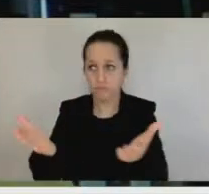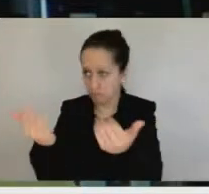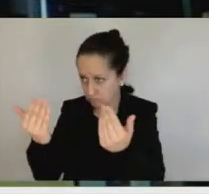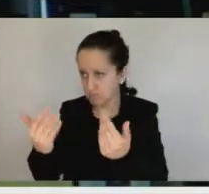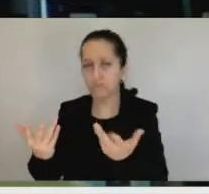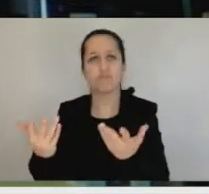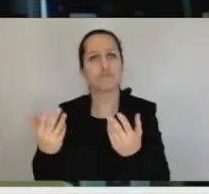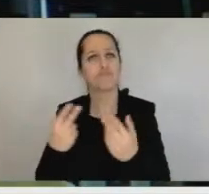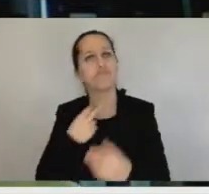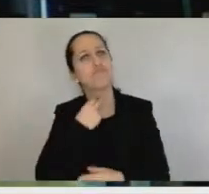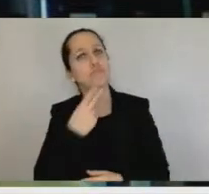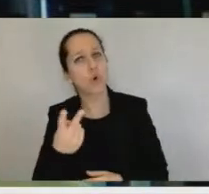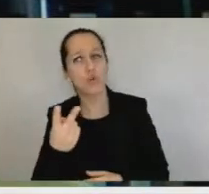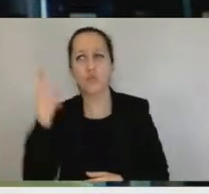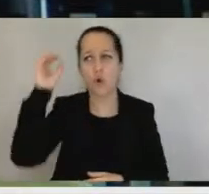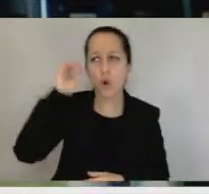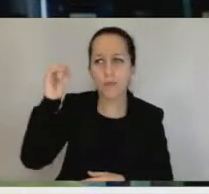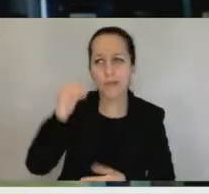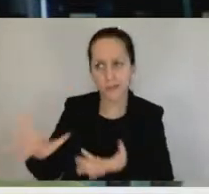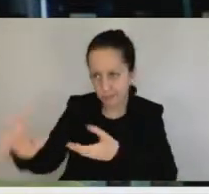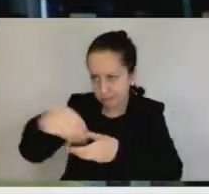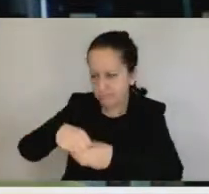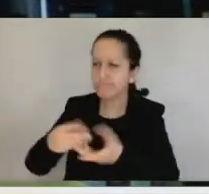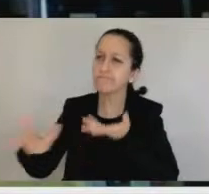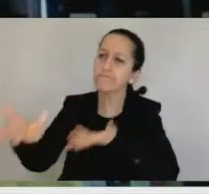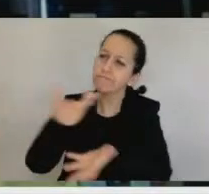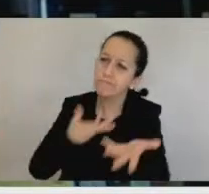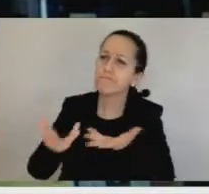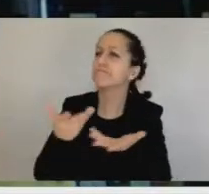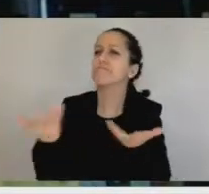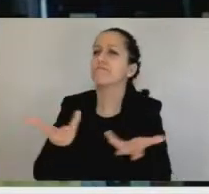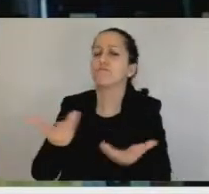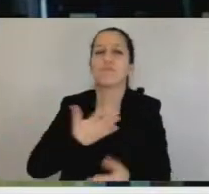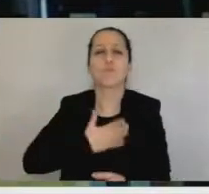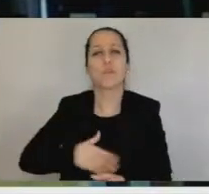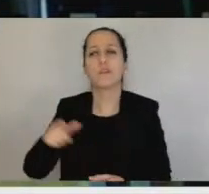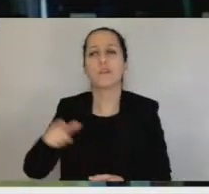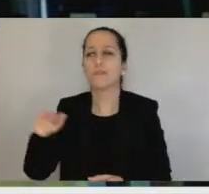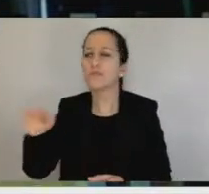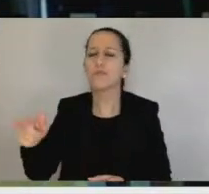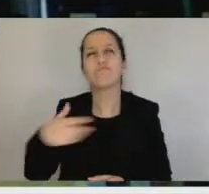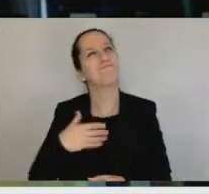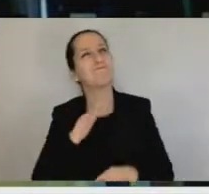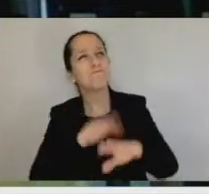to the students, to the young people, so that they